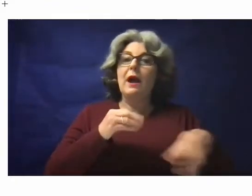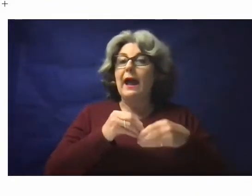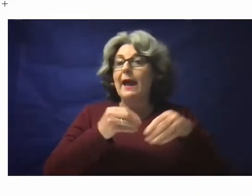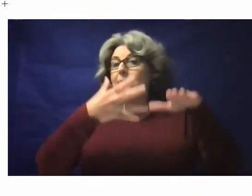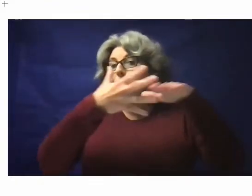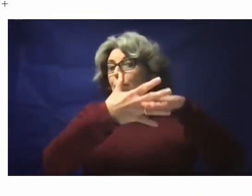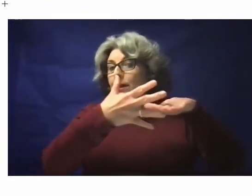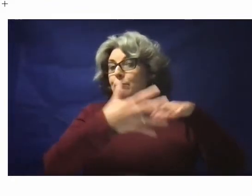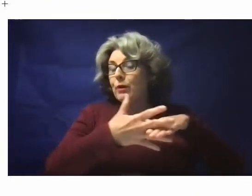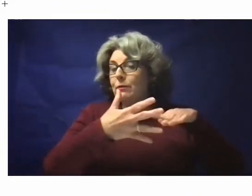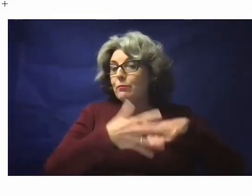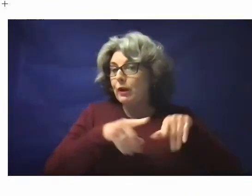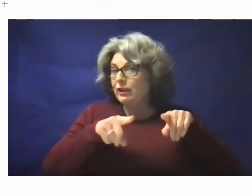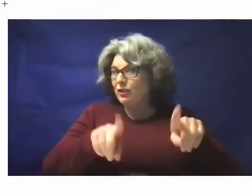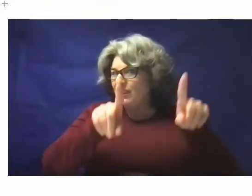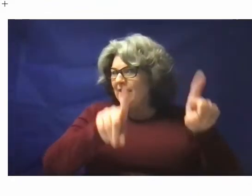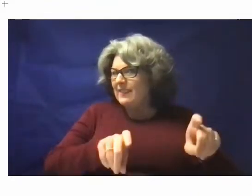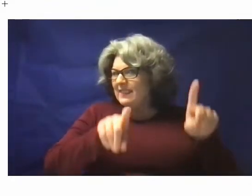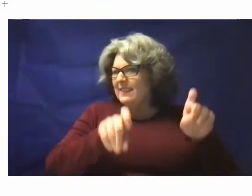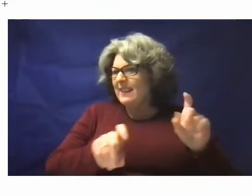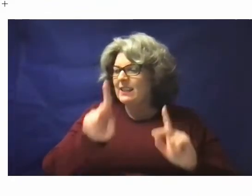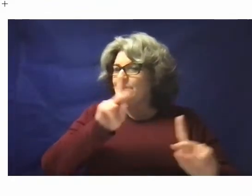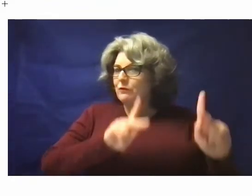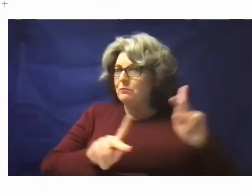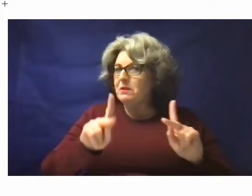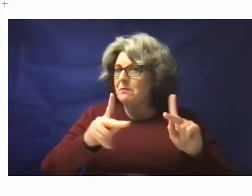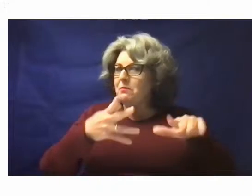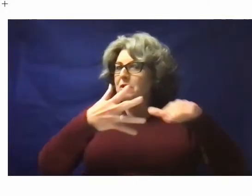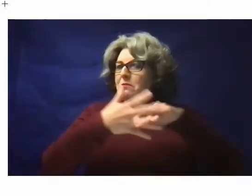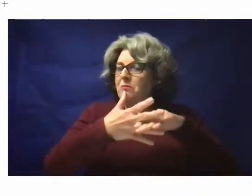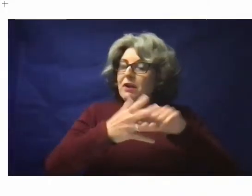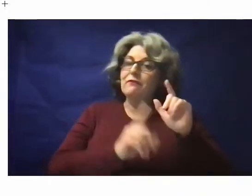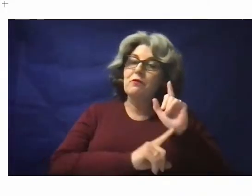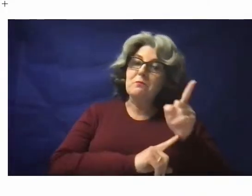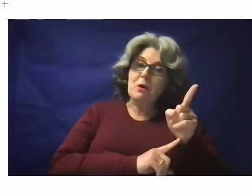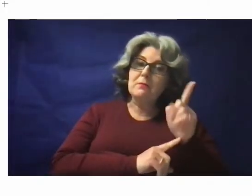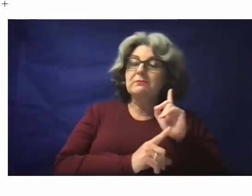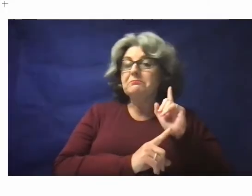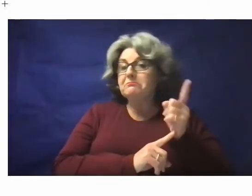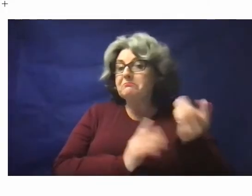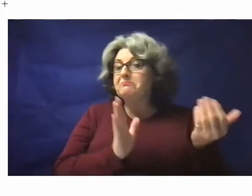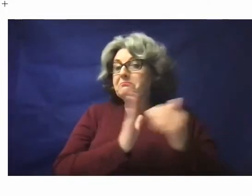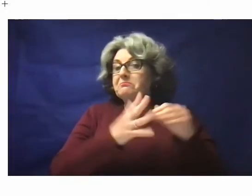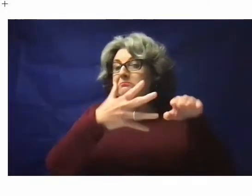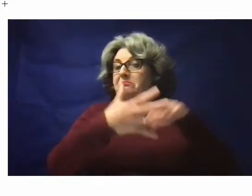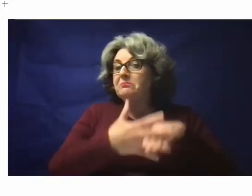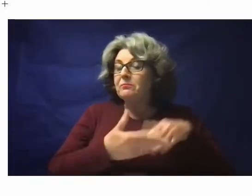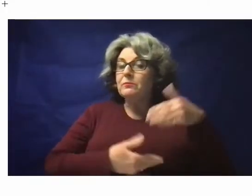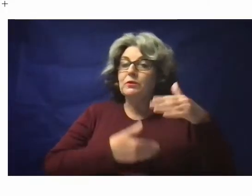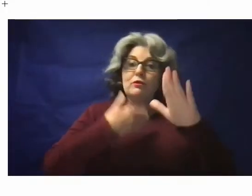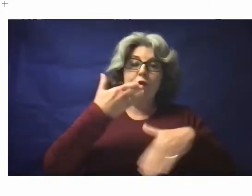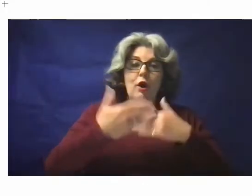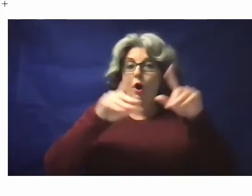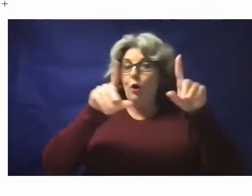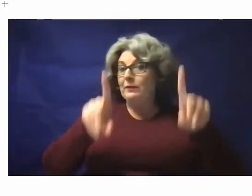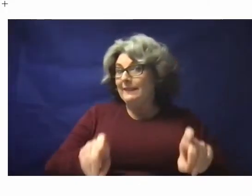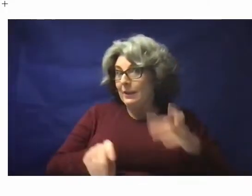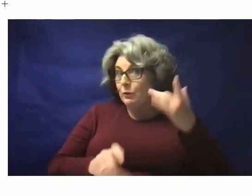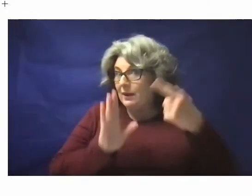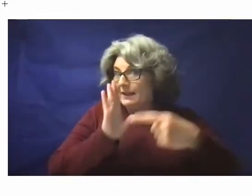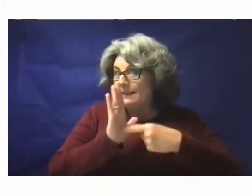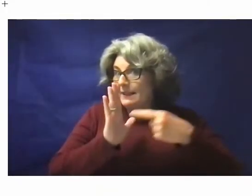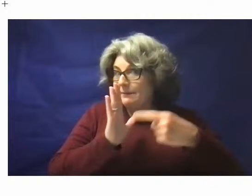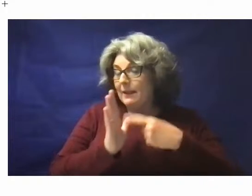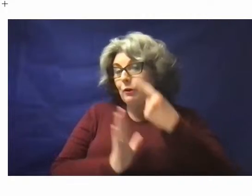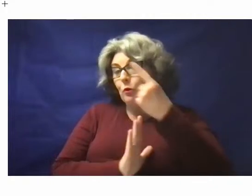during the assessment that the people can break for a moment and again in order to go through the whole assessment, because sometimes they take 1 or